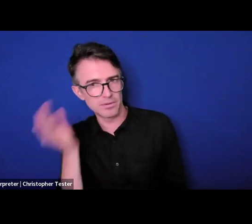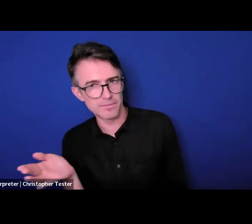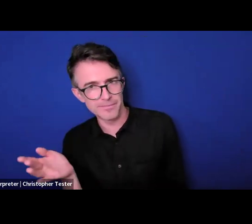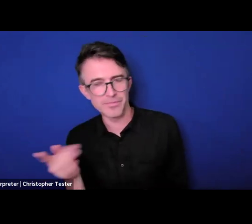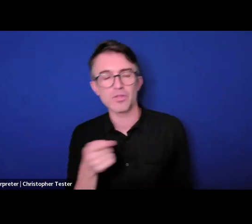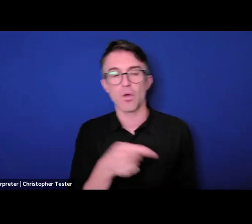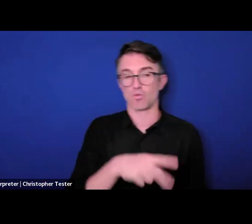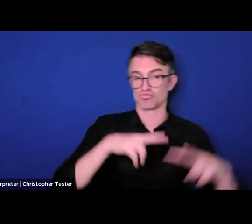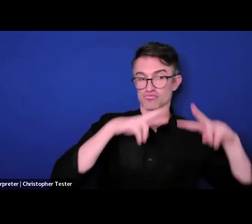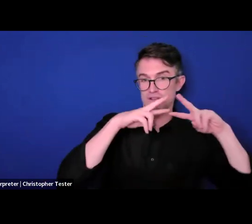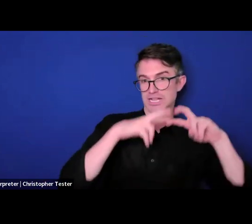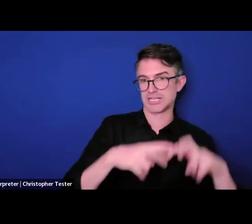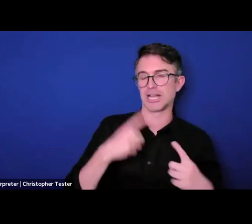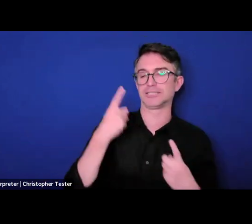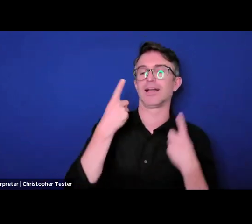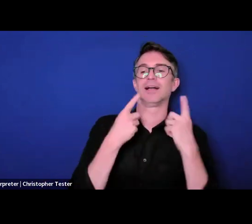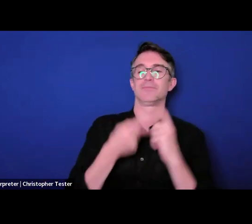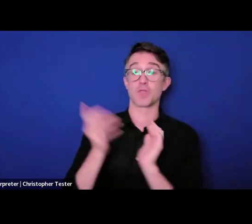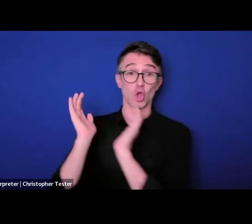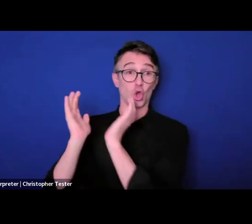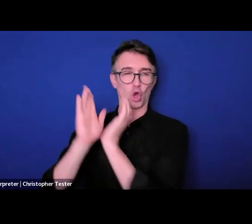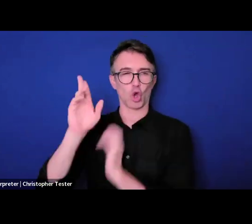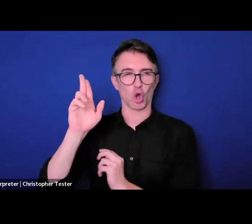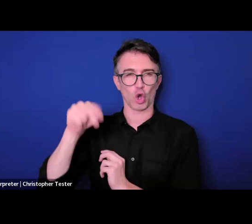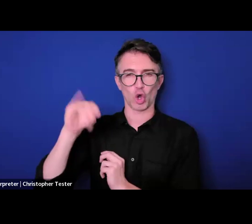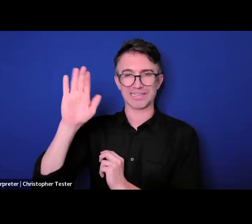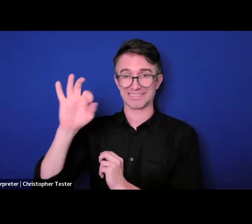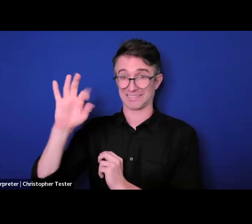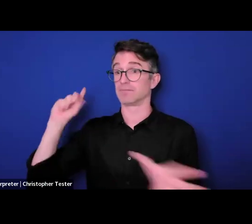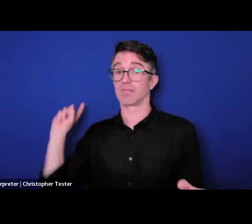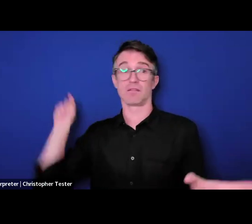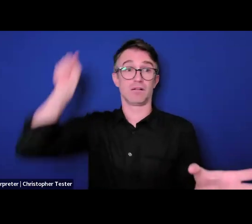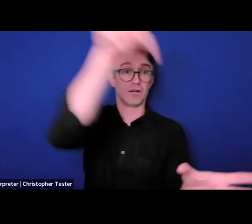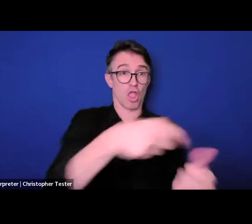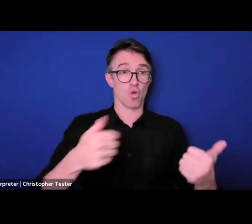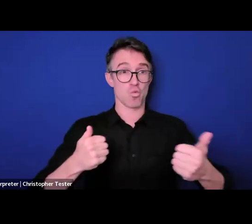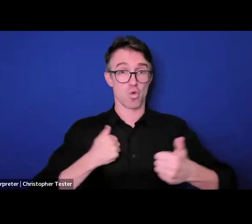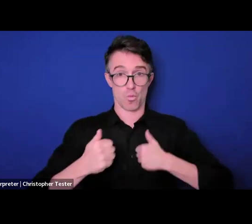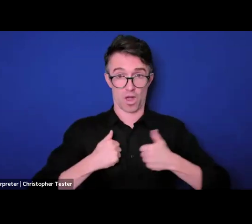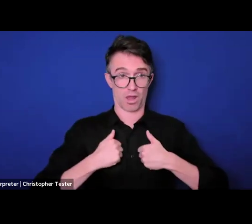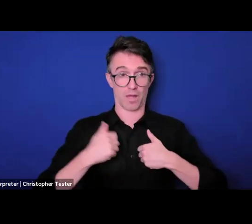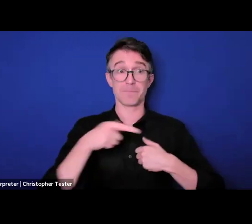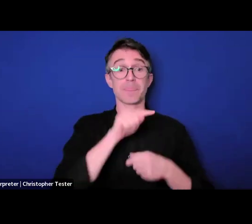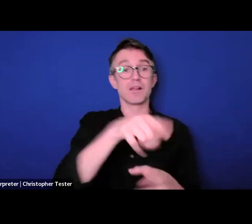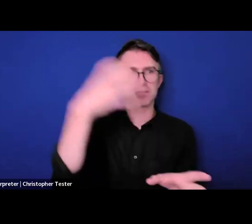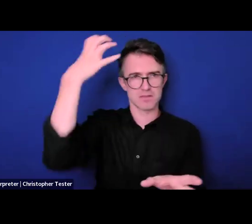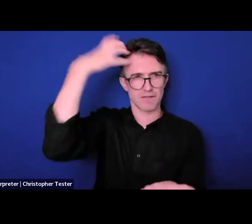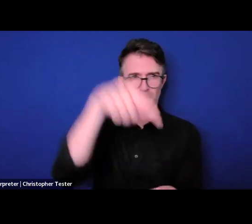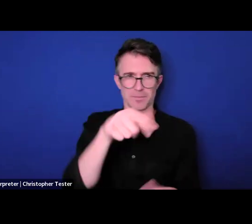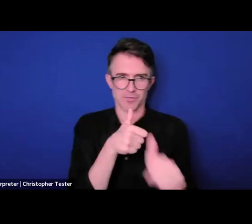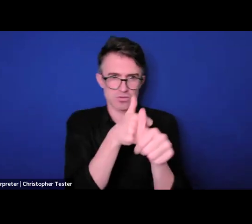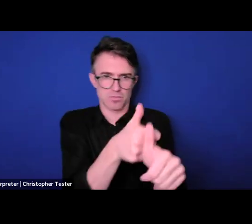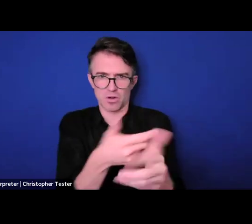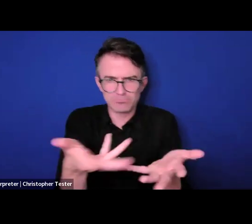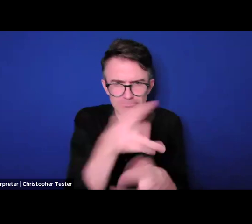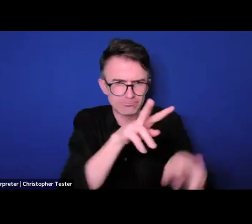and supported the government to develop the gender and child sensitive social protection options